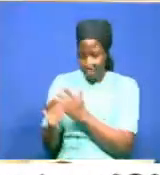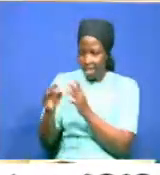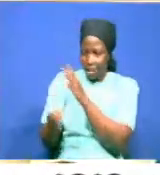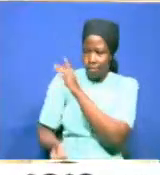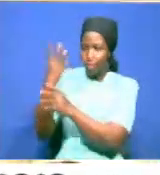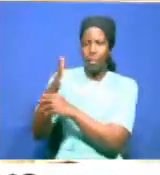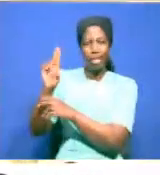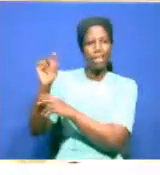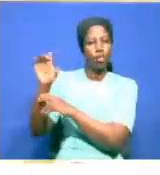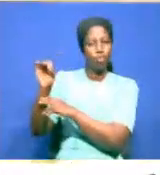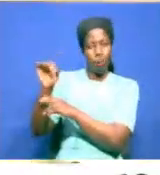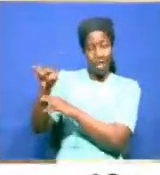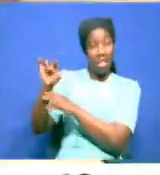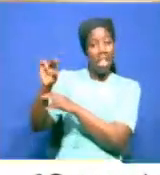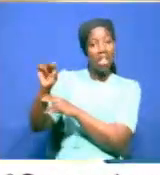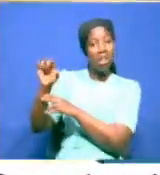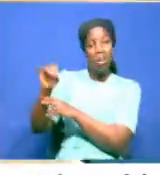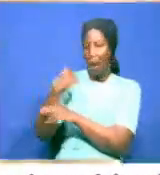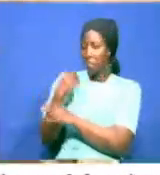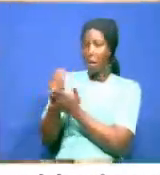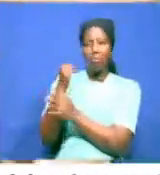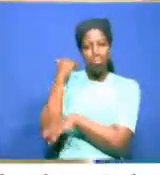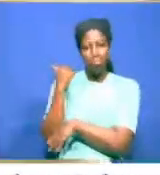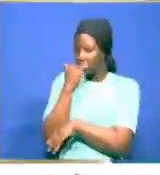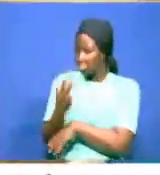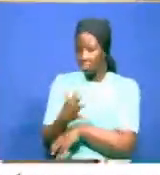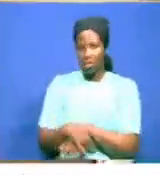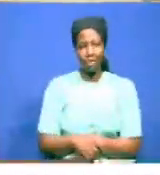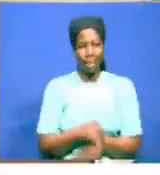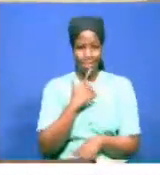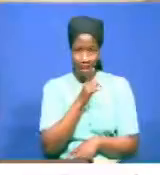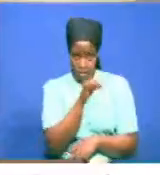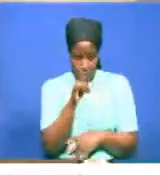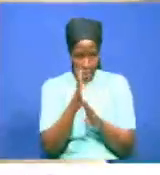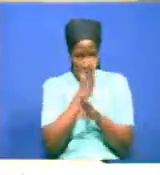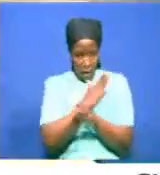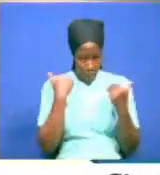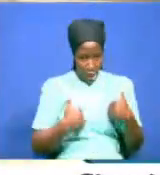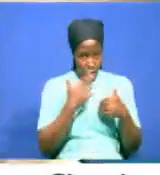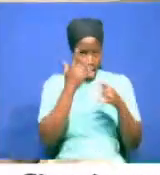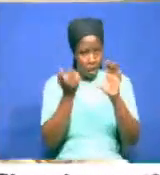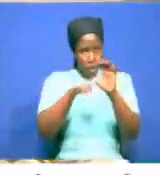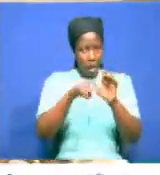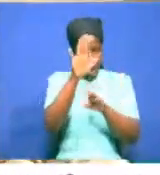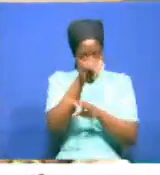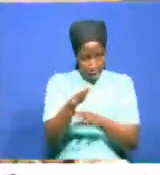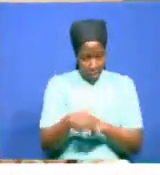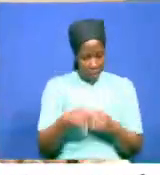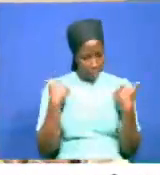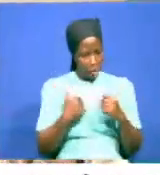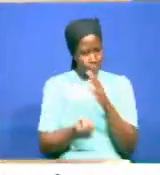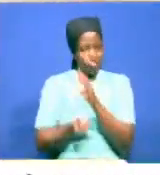NGOs are not funded. I will tell you for free, I started, before I joined Parliament and when I was a lecturer at JKUAT, I started an organization,